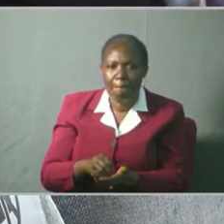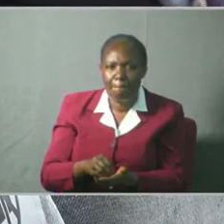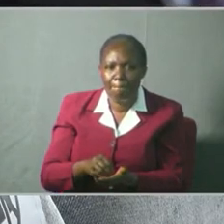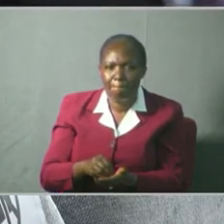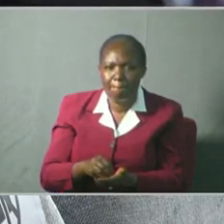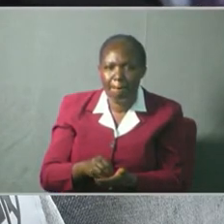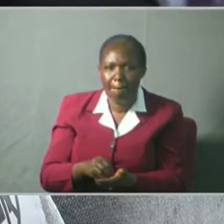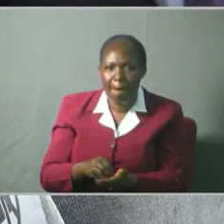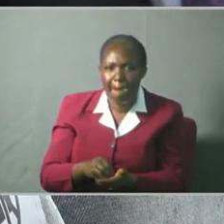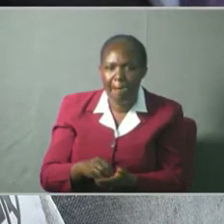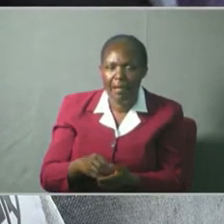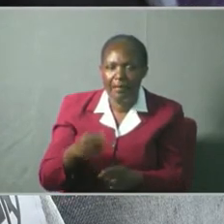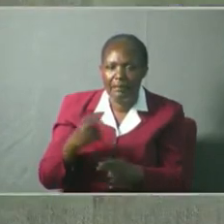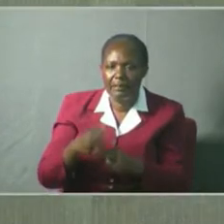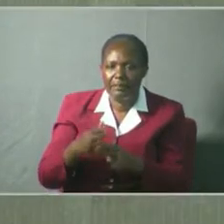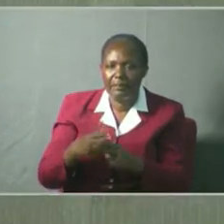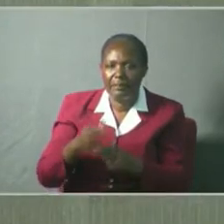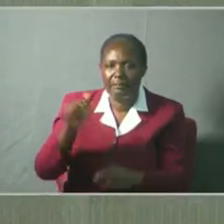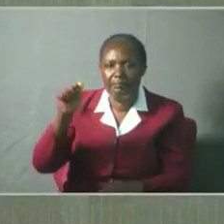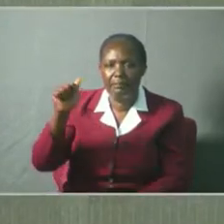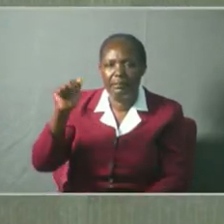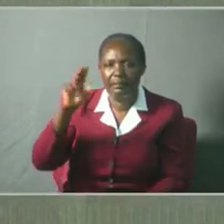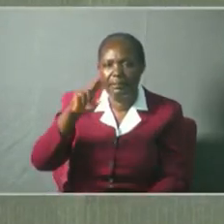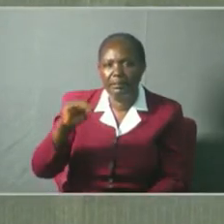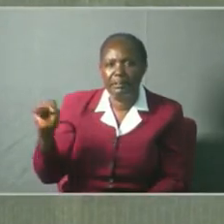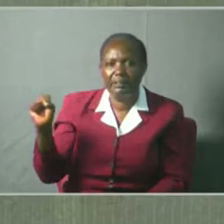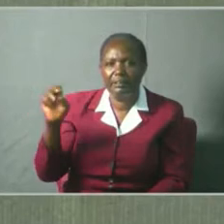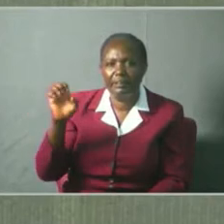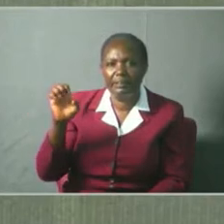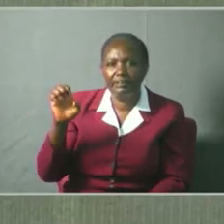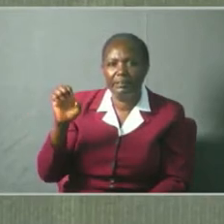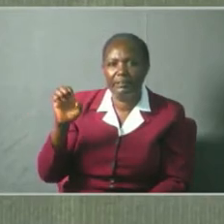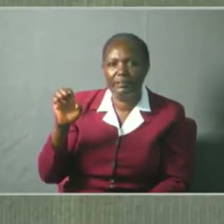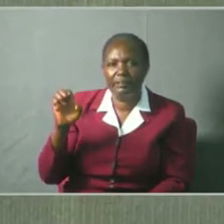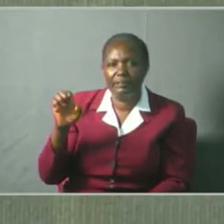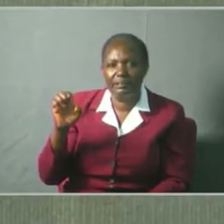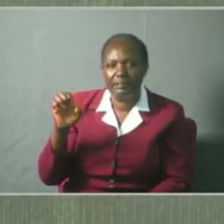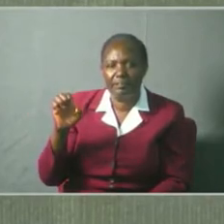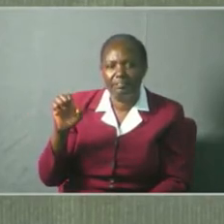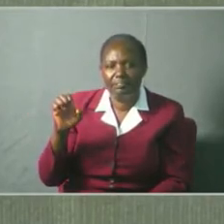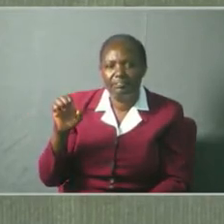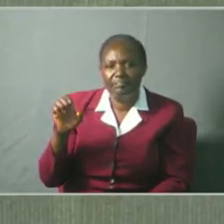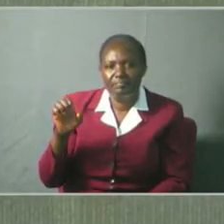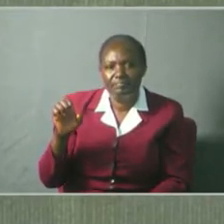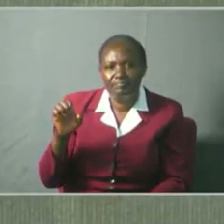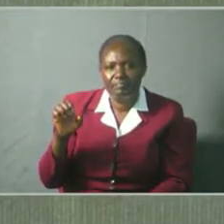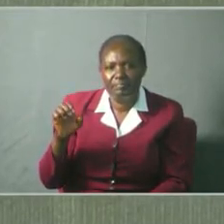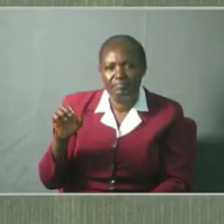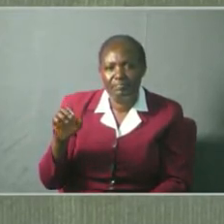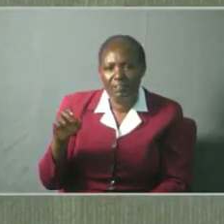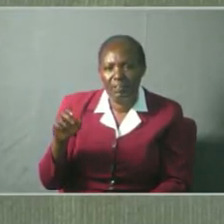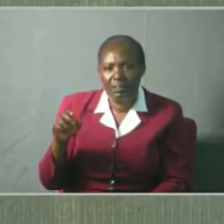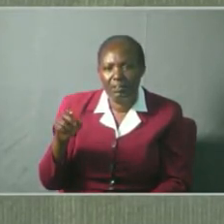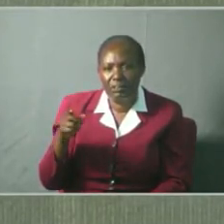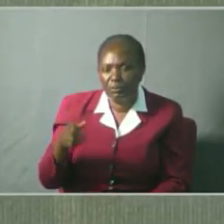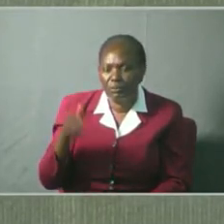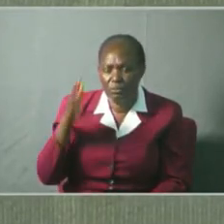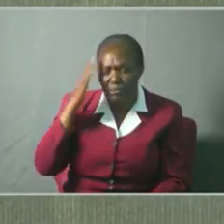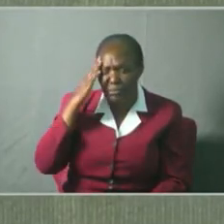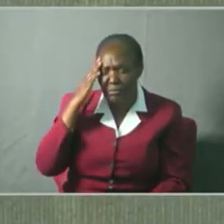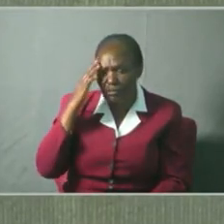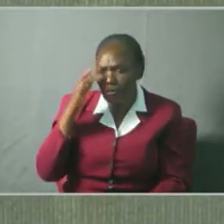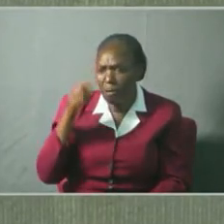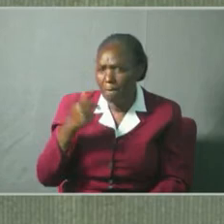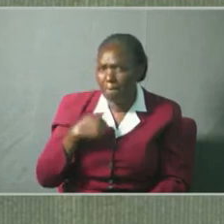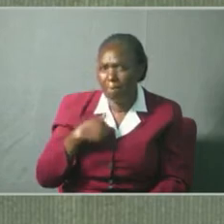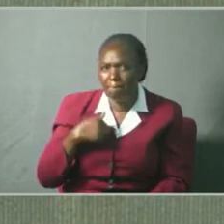Anyway, my name is Anne Ambani, just in case I am assuming someone may know my name.